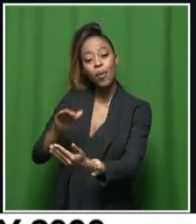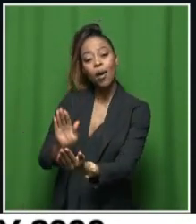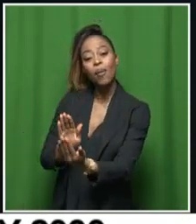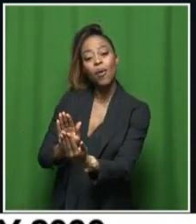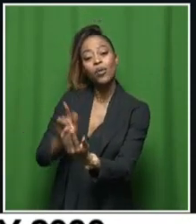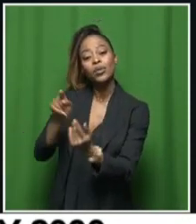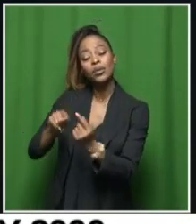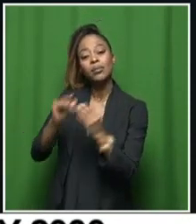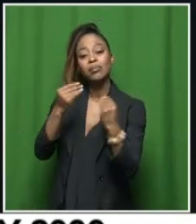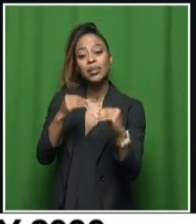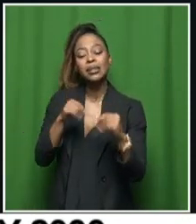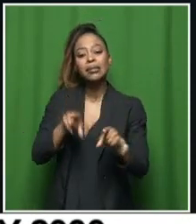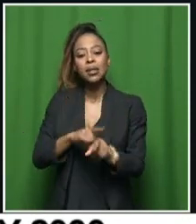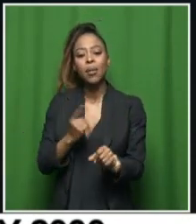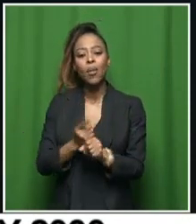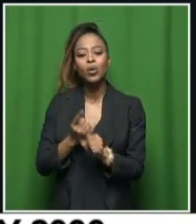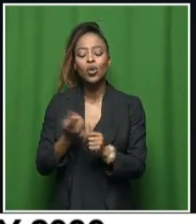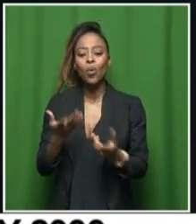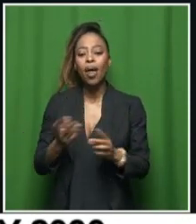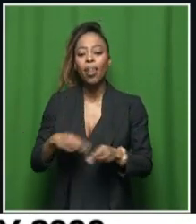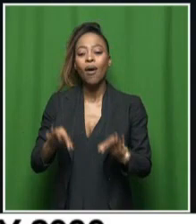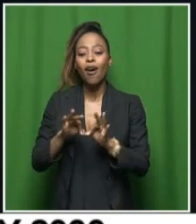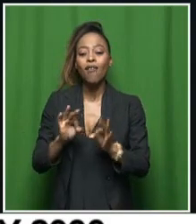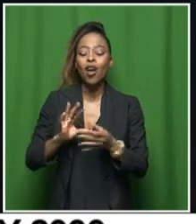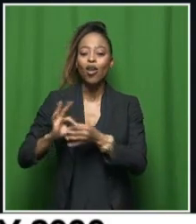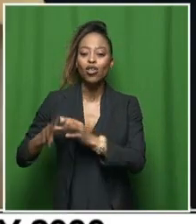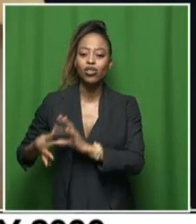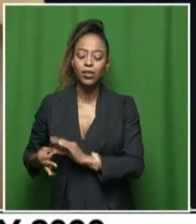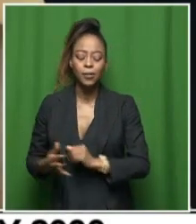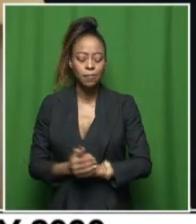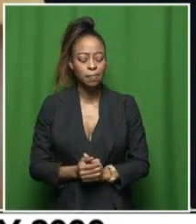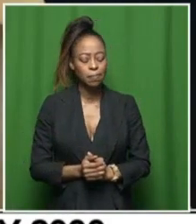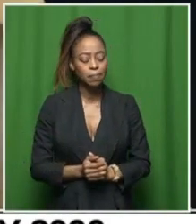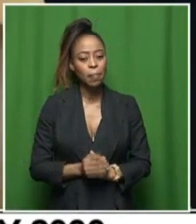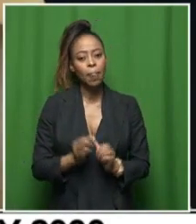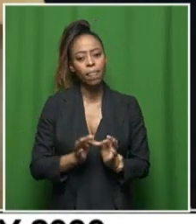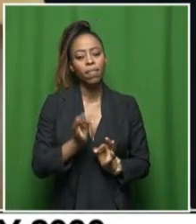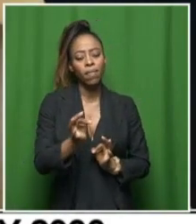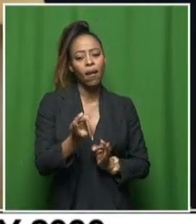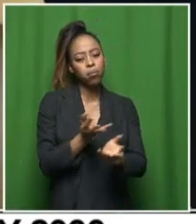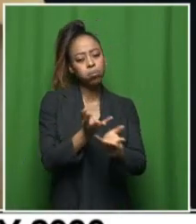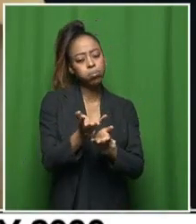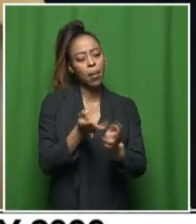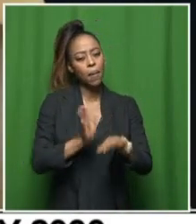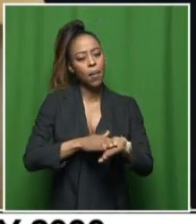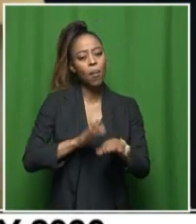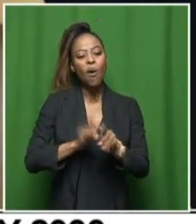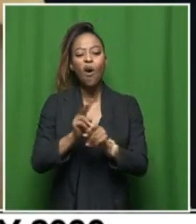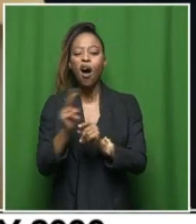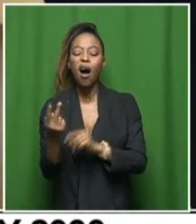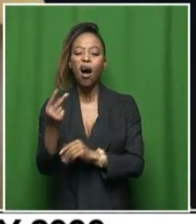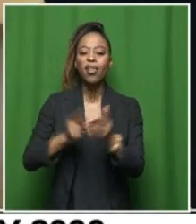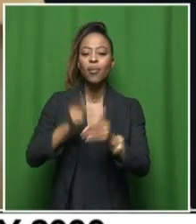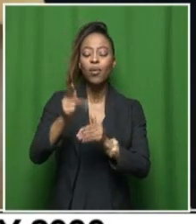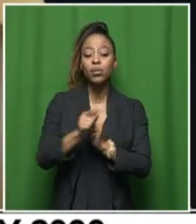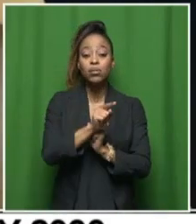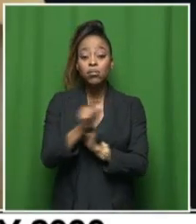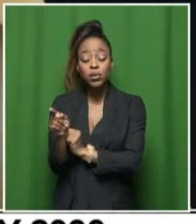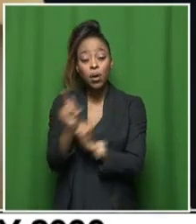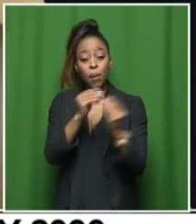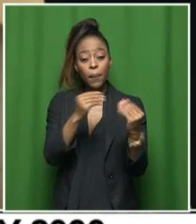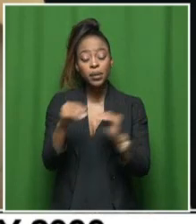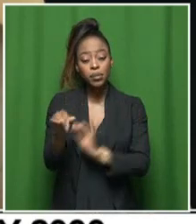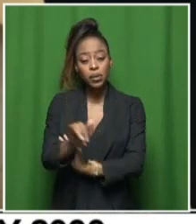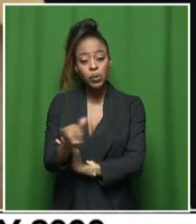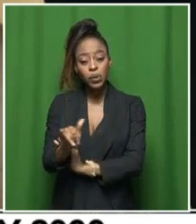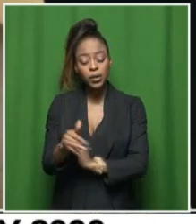our business and also in our value chain. Let's extend our conversations to, other initiatives that your organization is